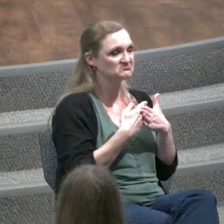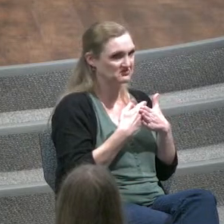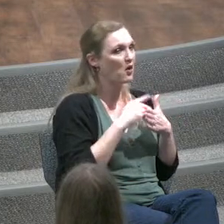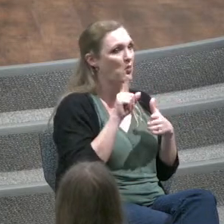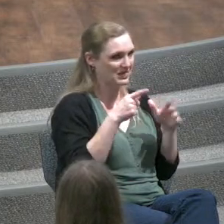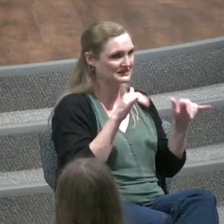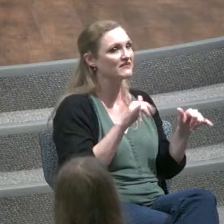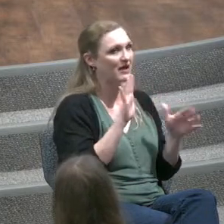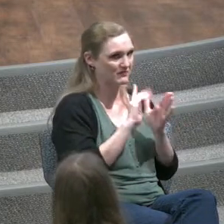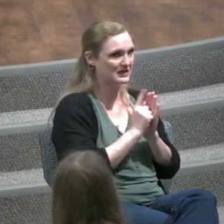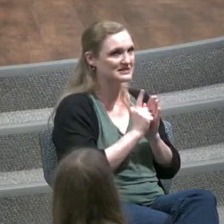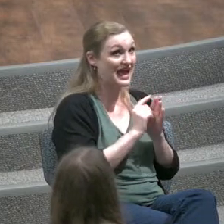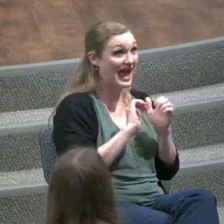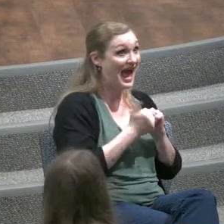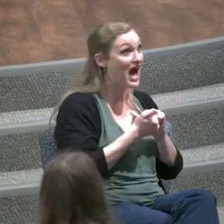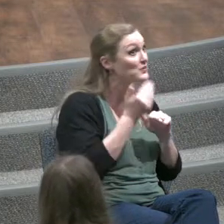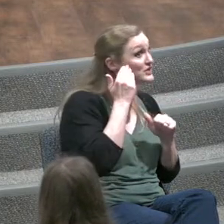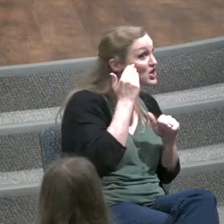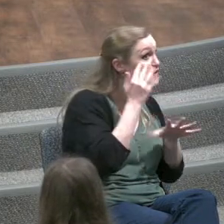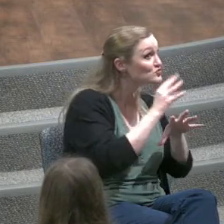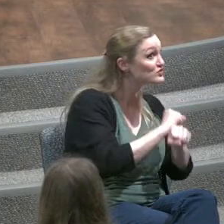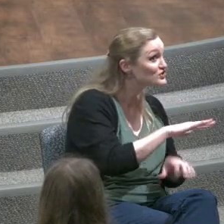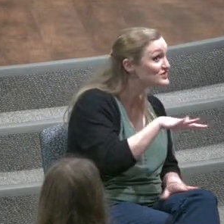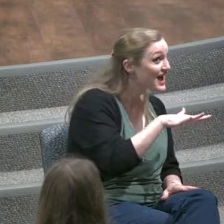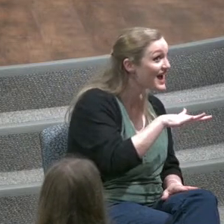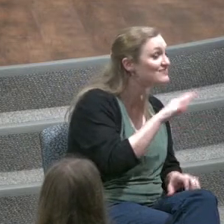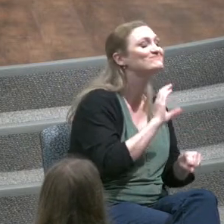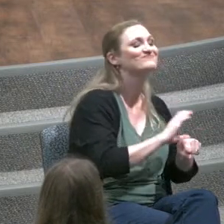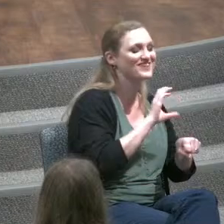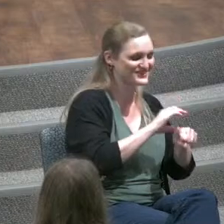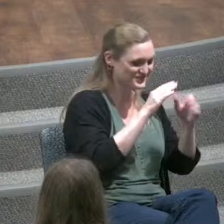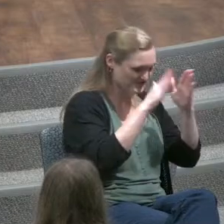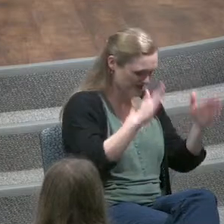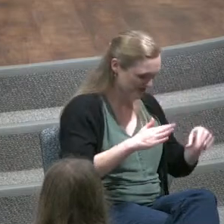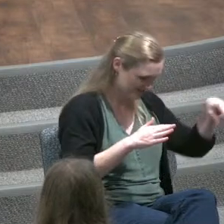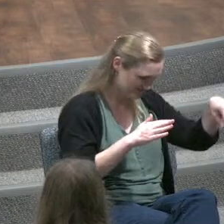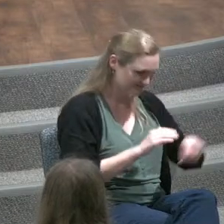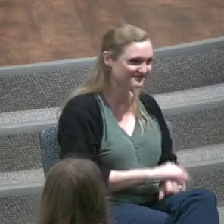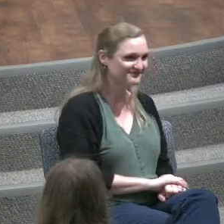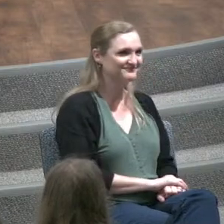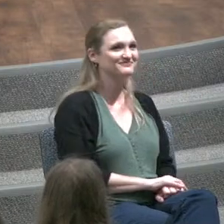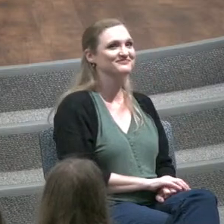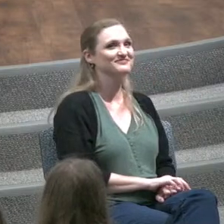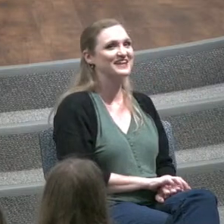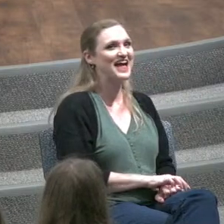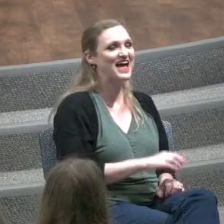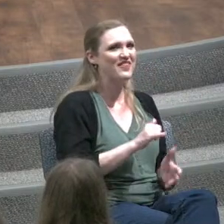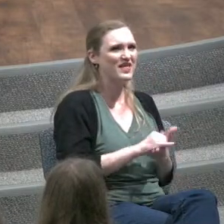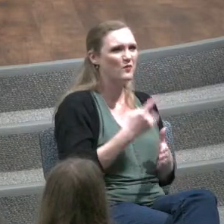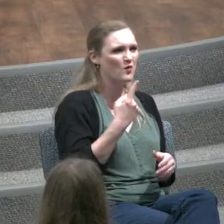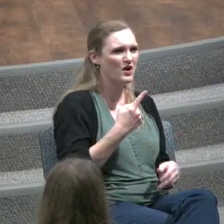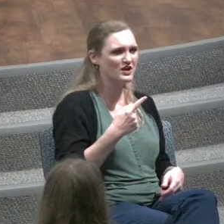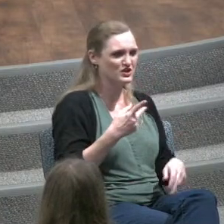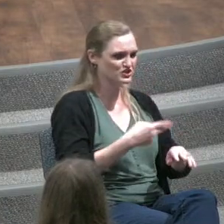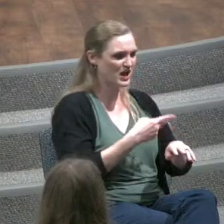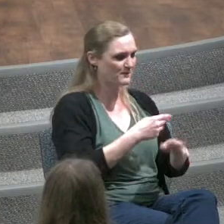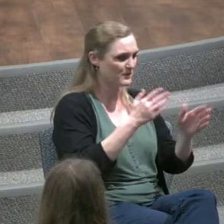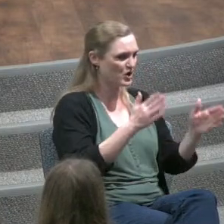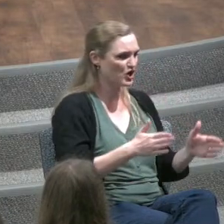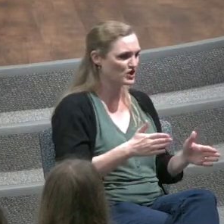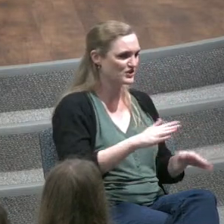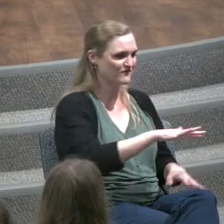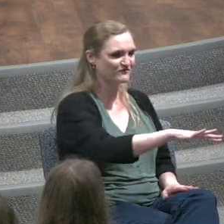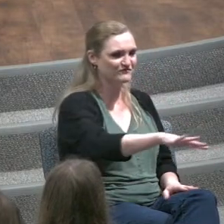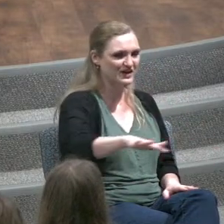Anyway, that's a traditional site. And how do we know it's a traditional site? Because there's a church building there. This is known as I think the Shepherd's Field